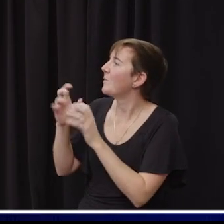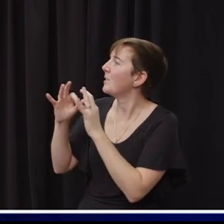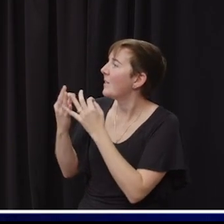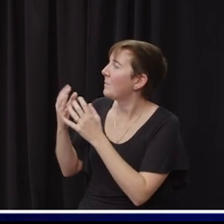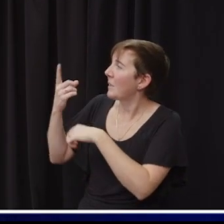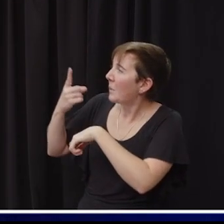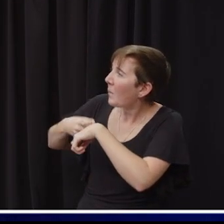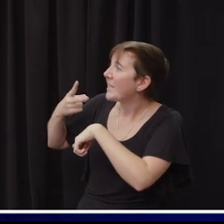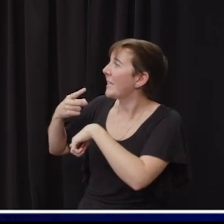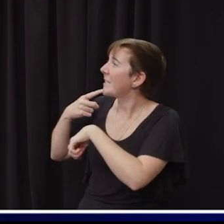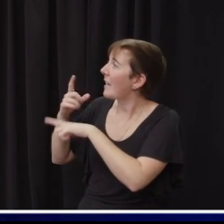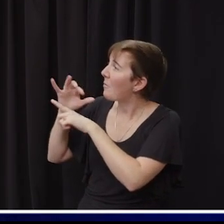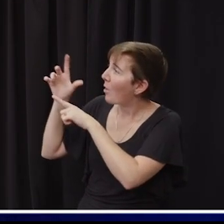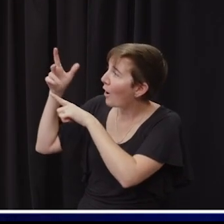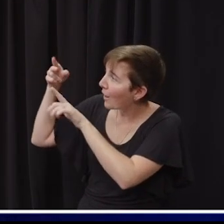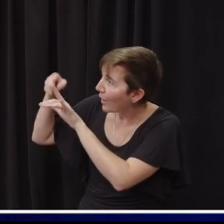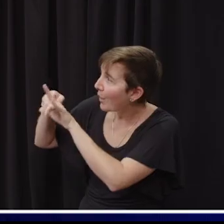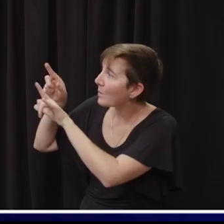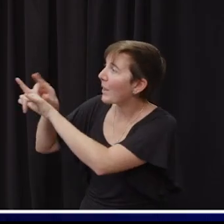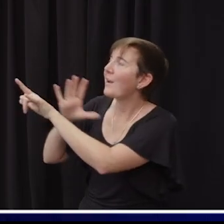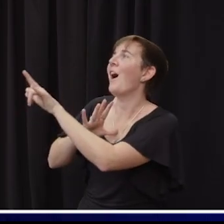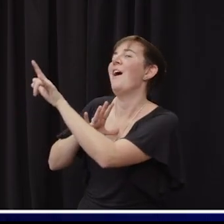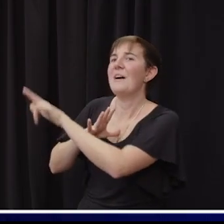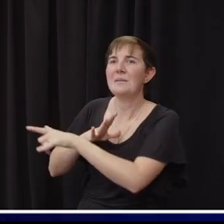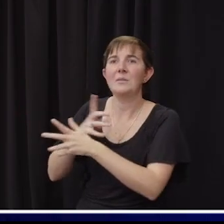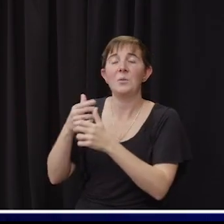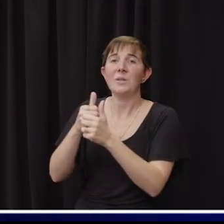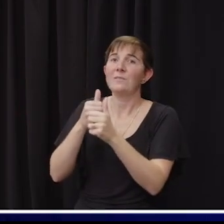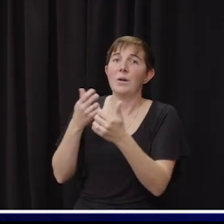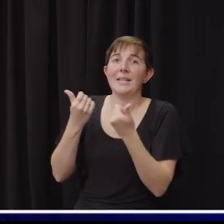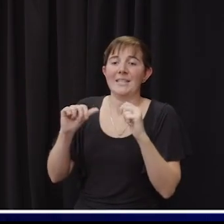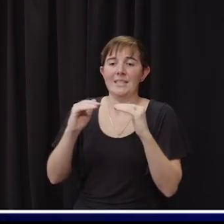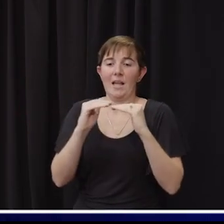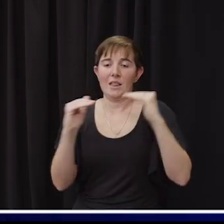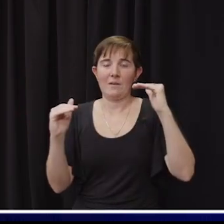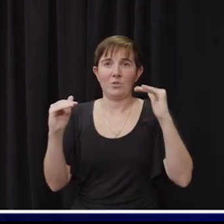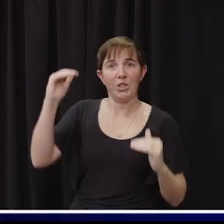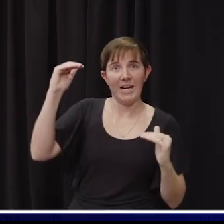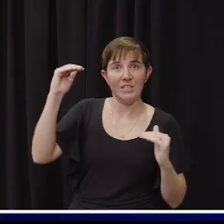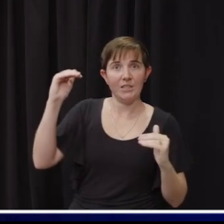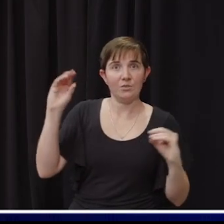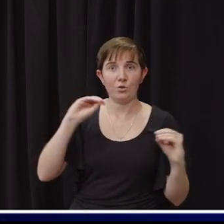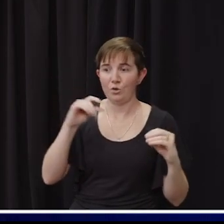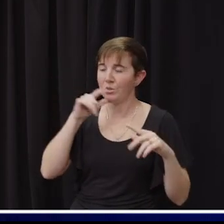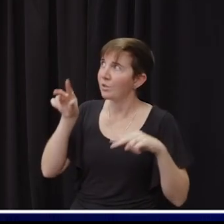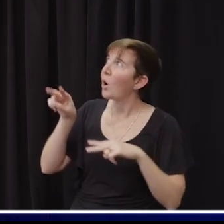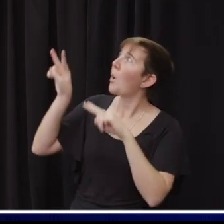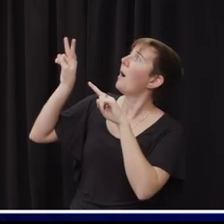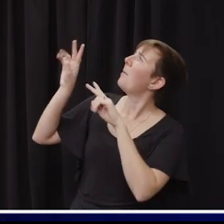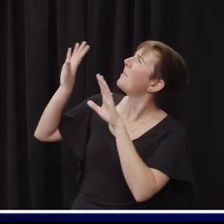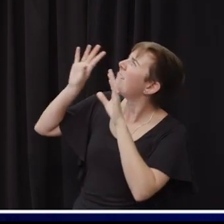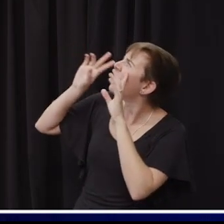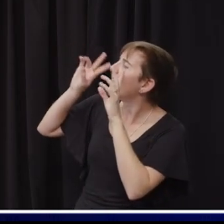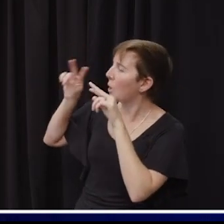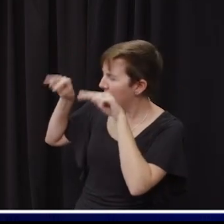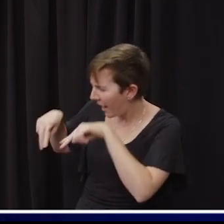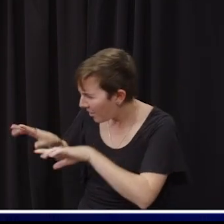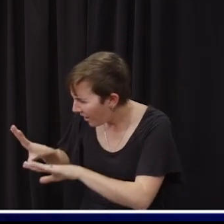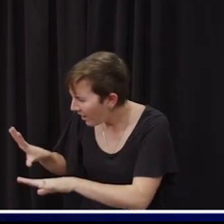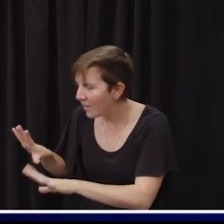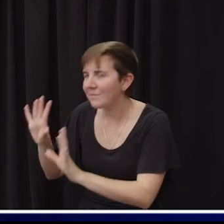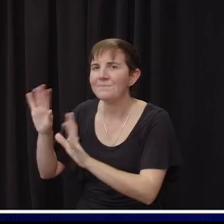you get on the plane, that's great. We avoided any level changes, so no ups and downs, and integration